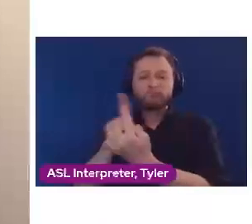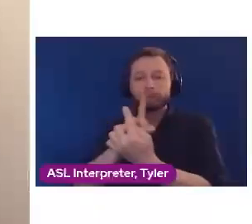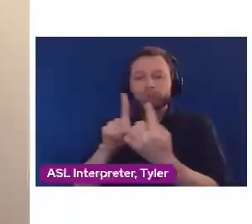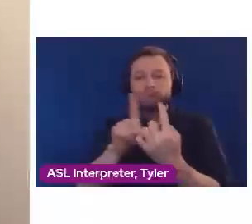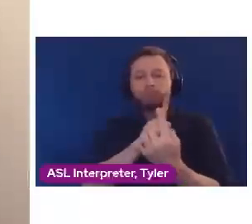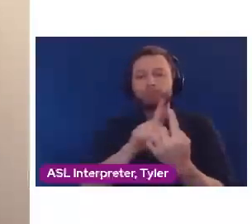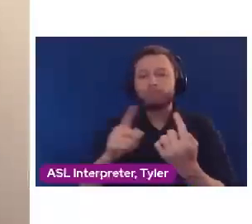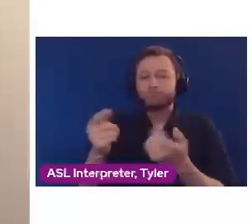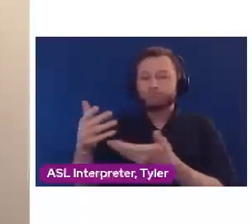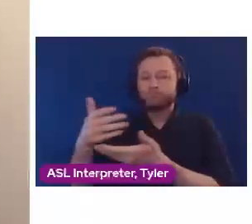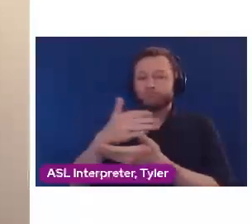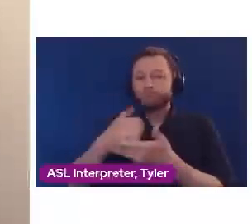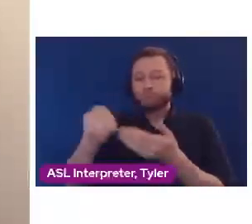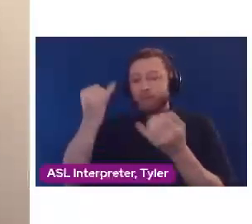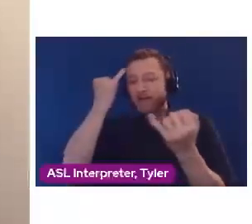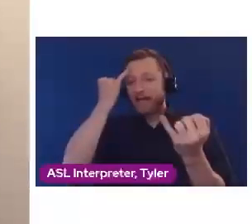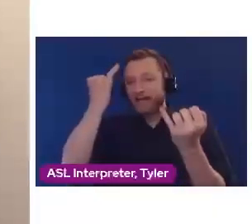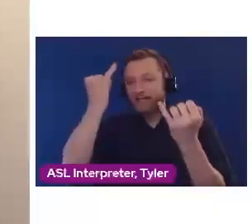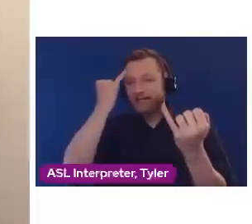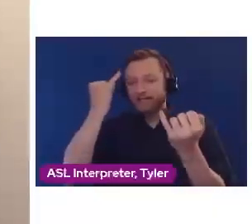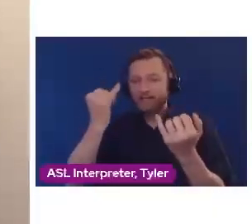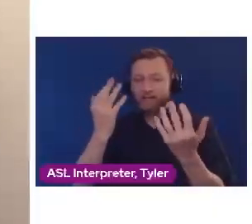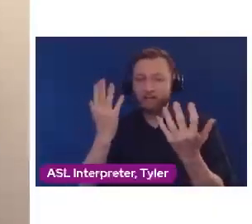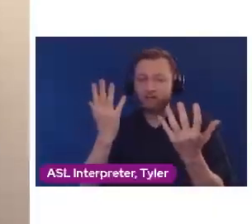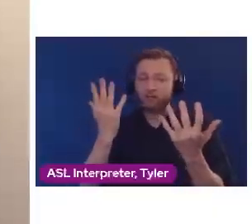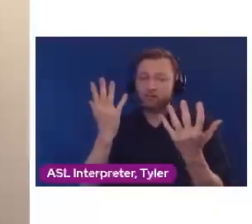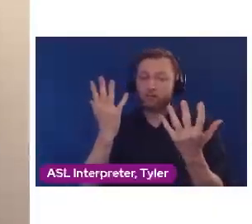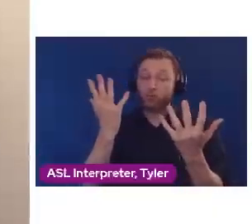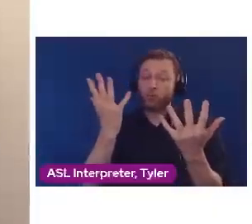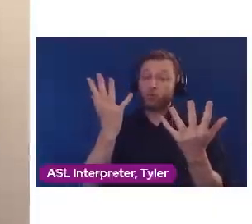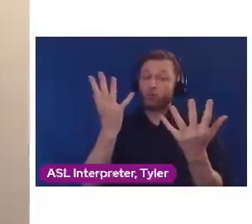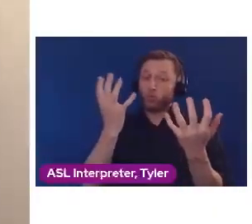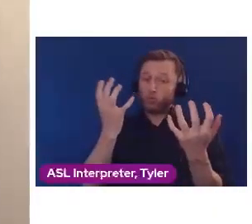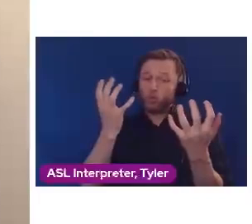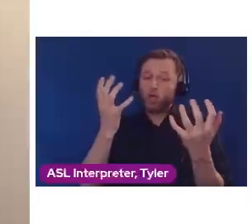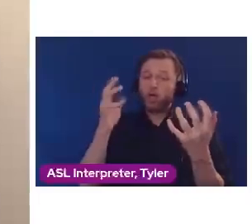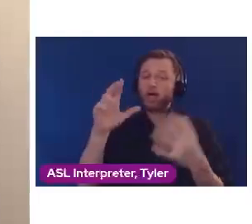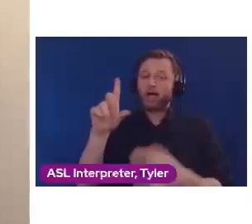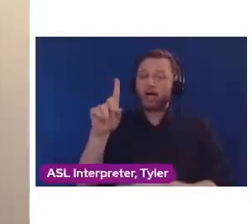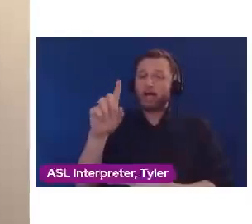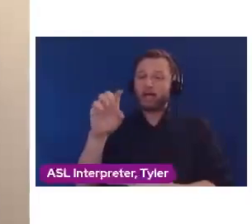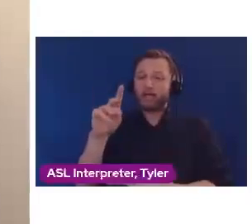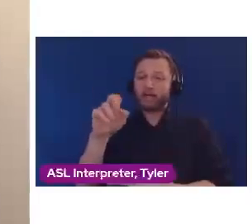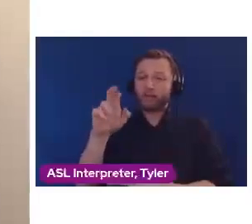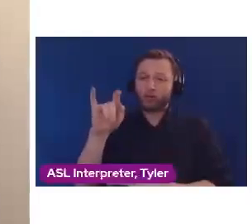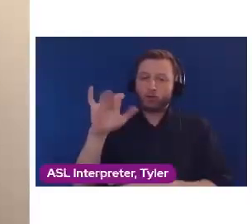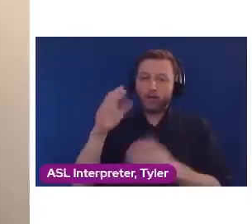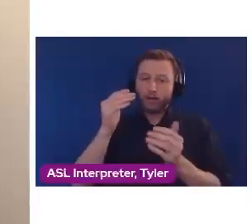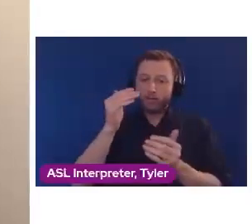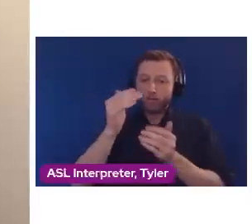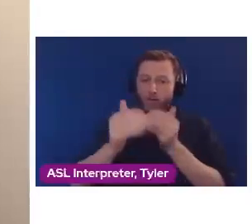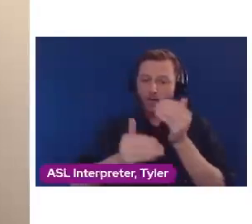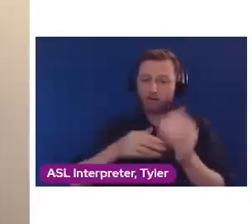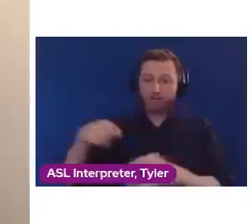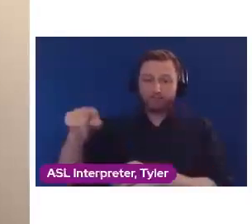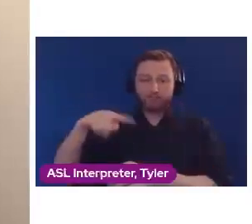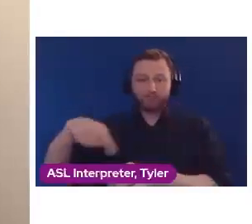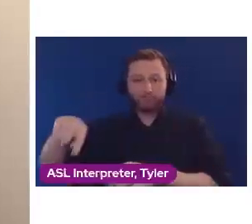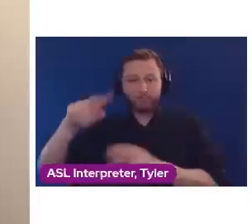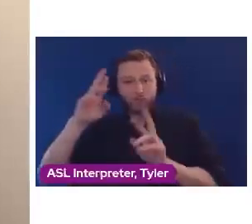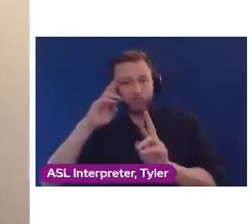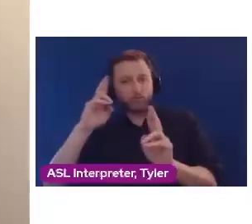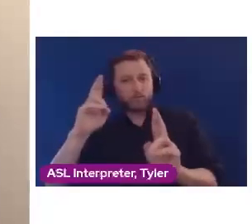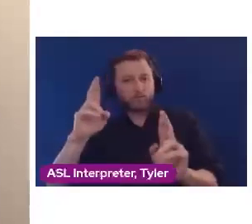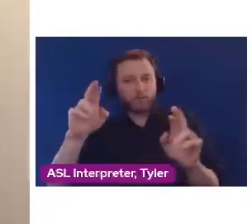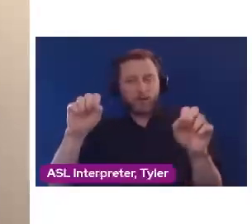done in order for us to have a respected democratic process of self-determination. And so right now that